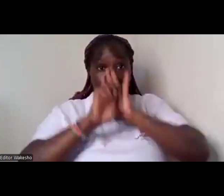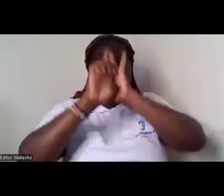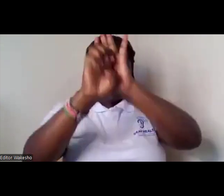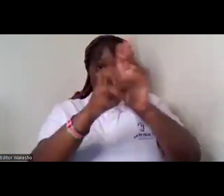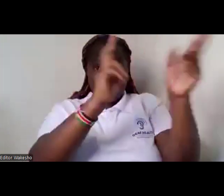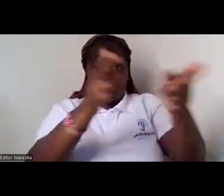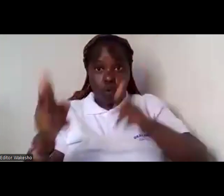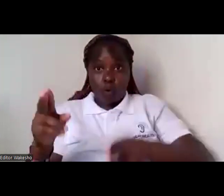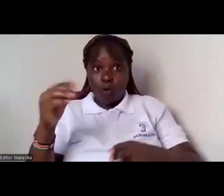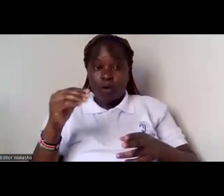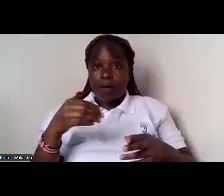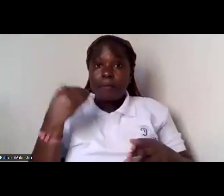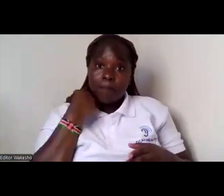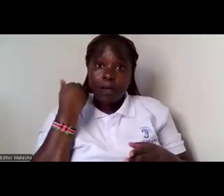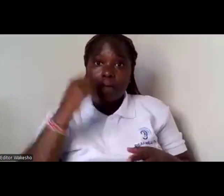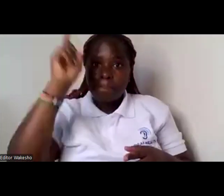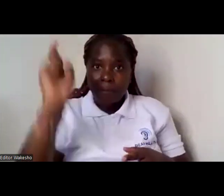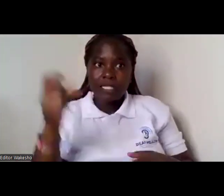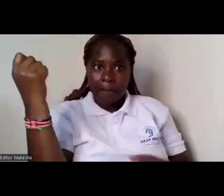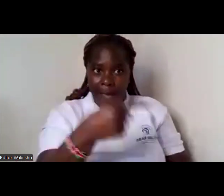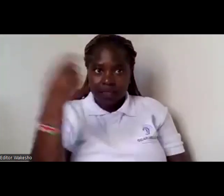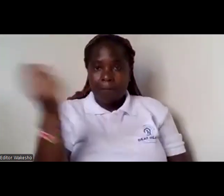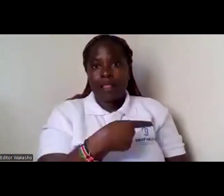should get one period every month,